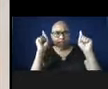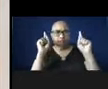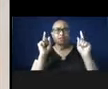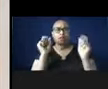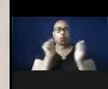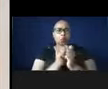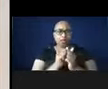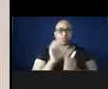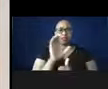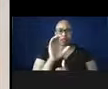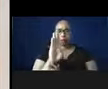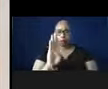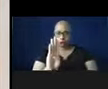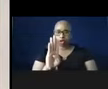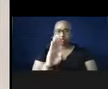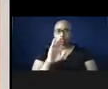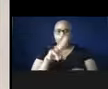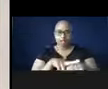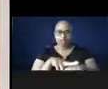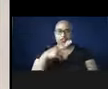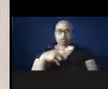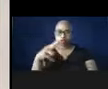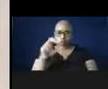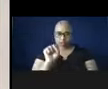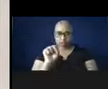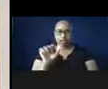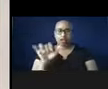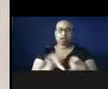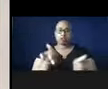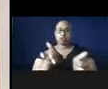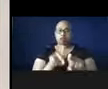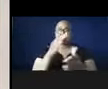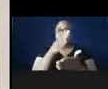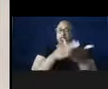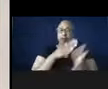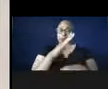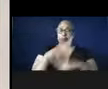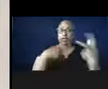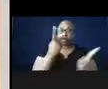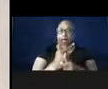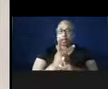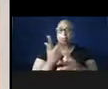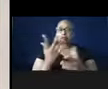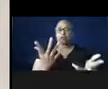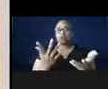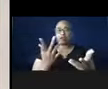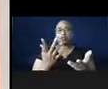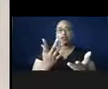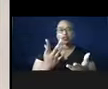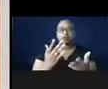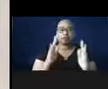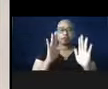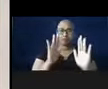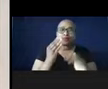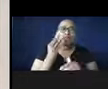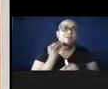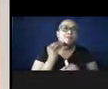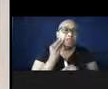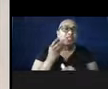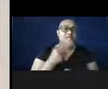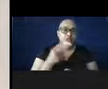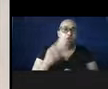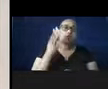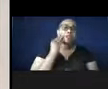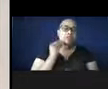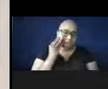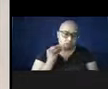also providing some type of visitor experience. And then in 2020, we were lucky enough